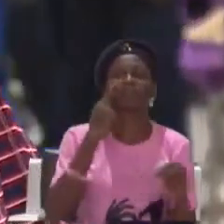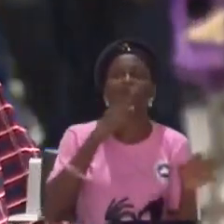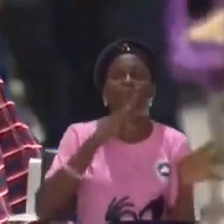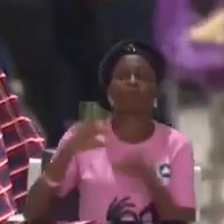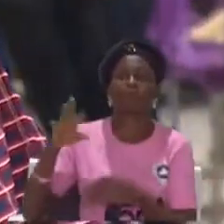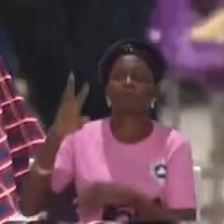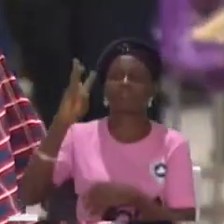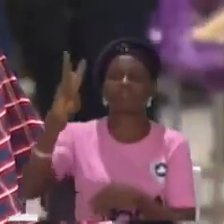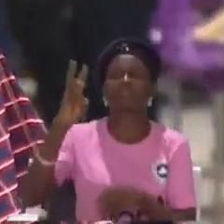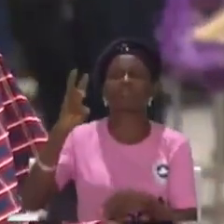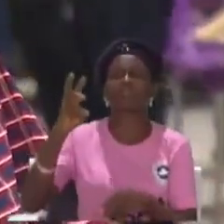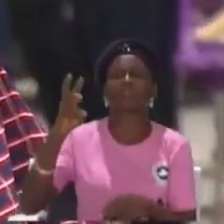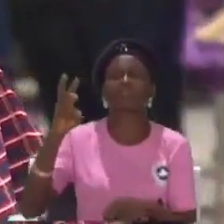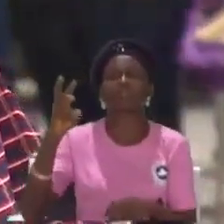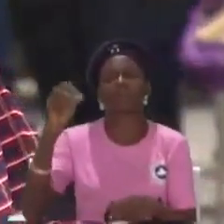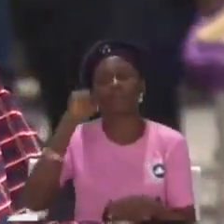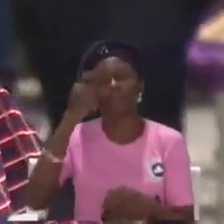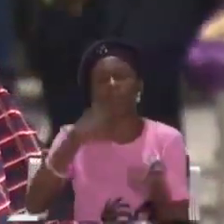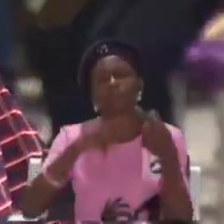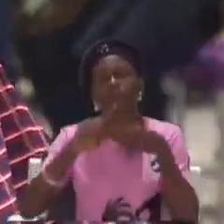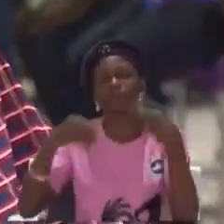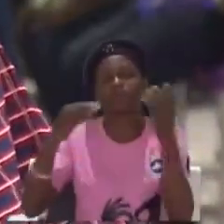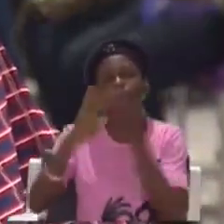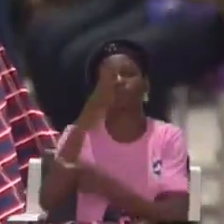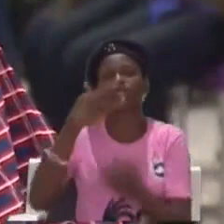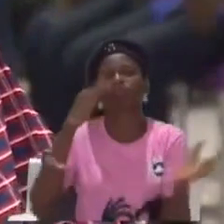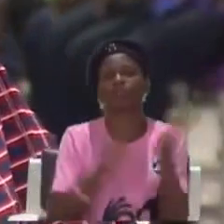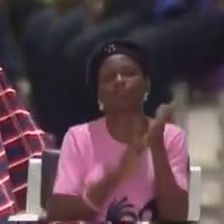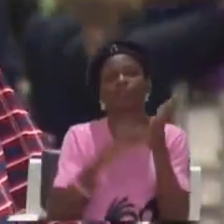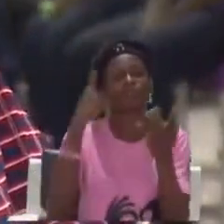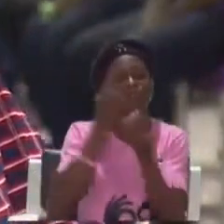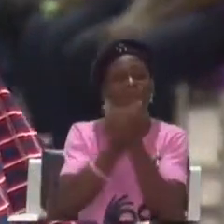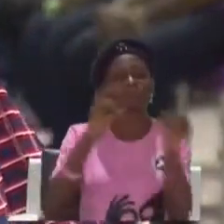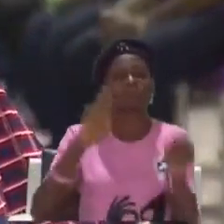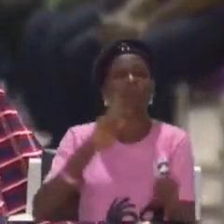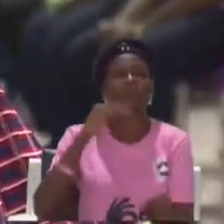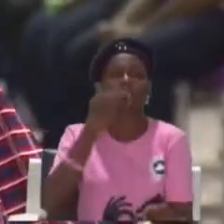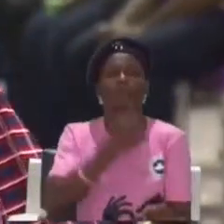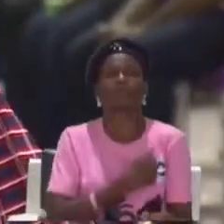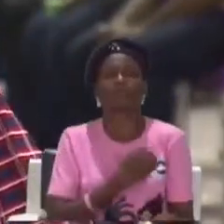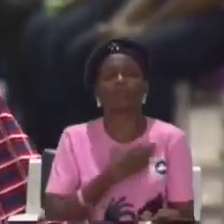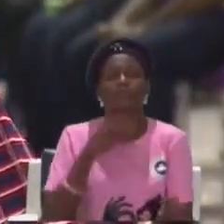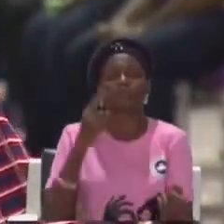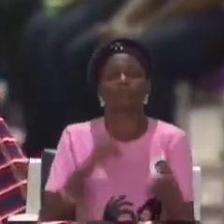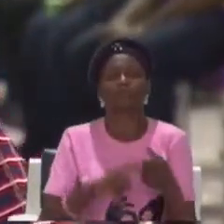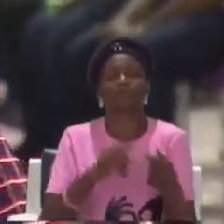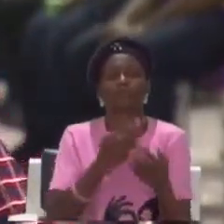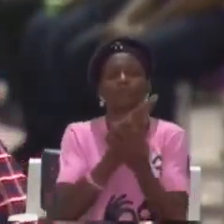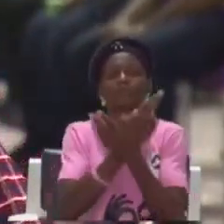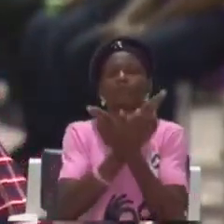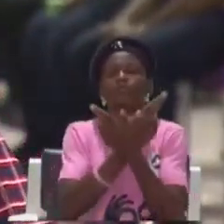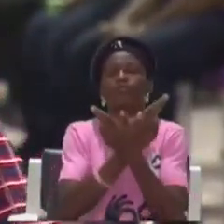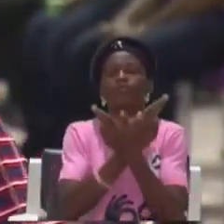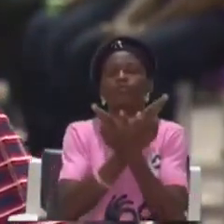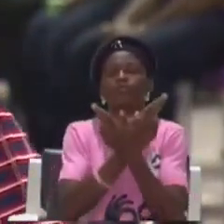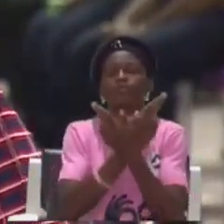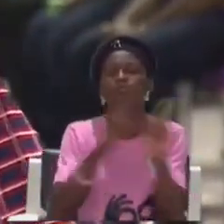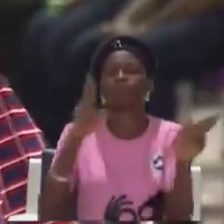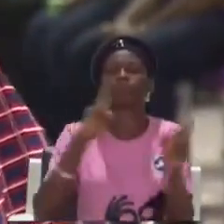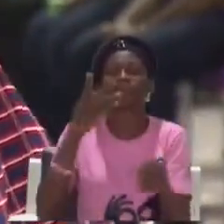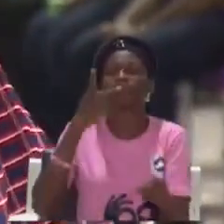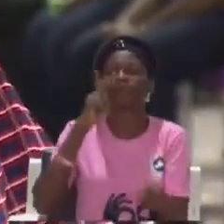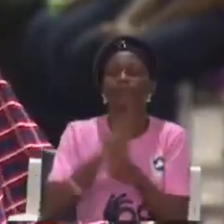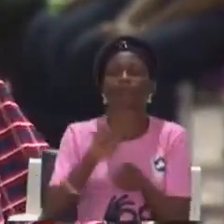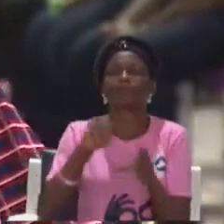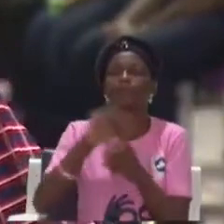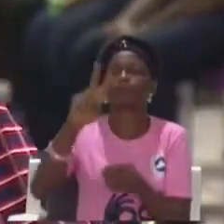5. I have come to give God the praise for the salvation of my soul and to redeem my vow. In